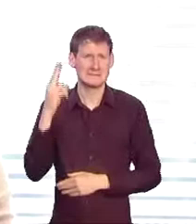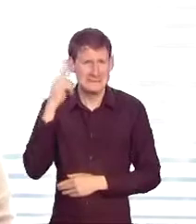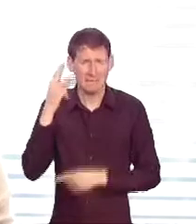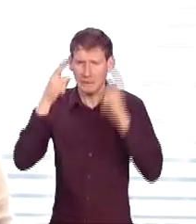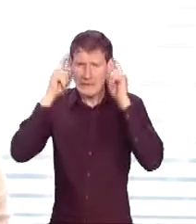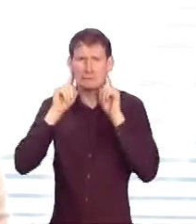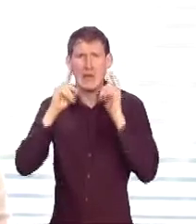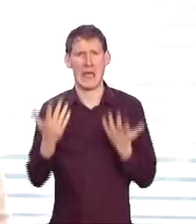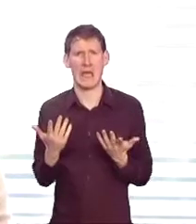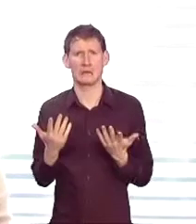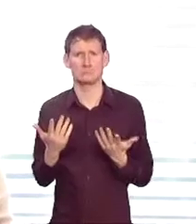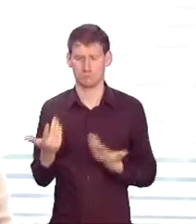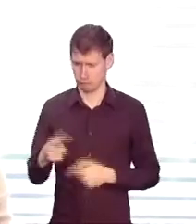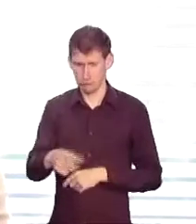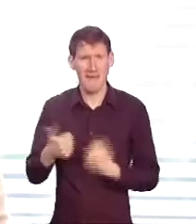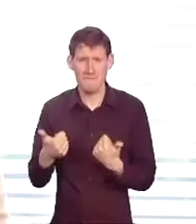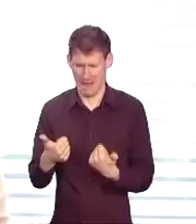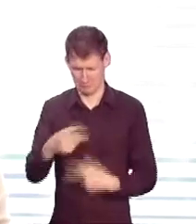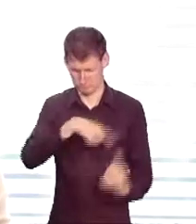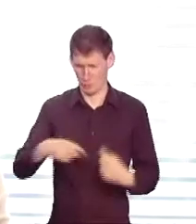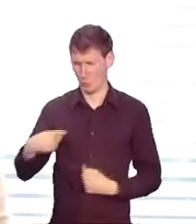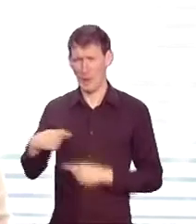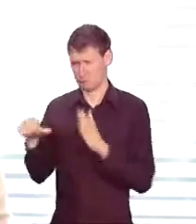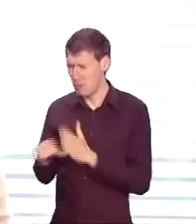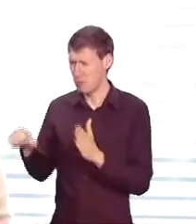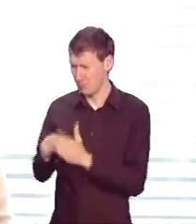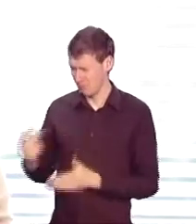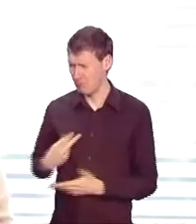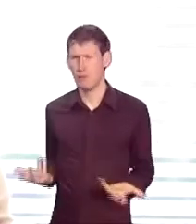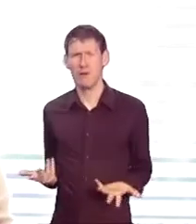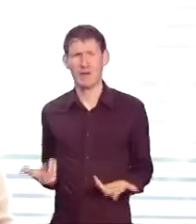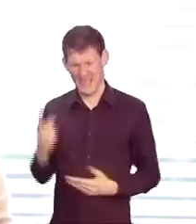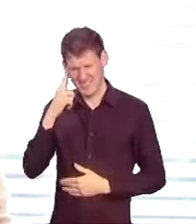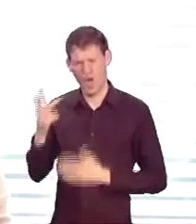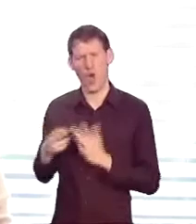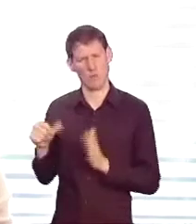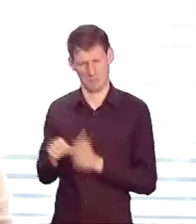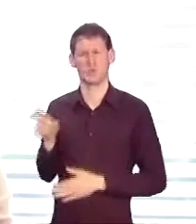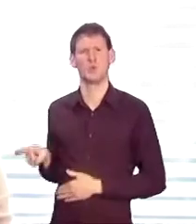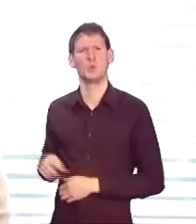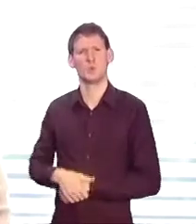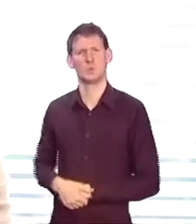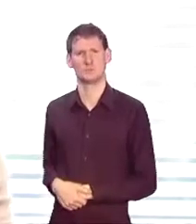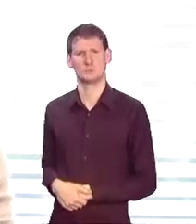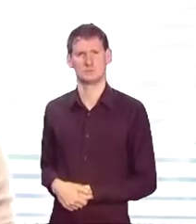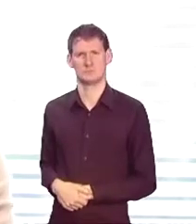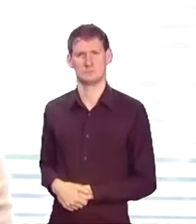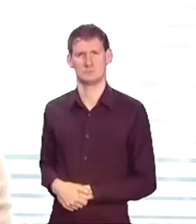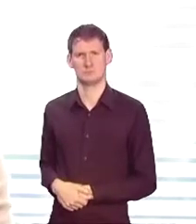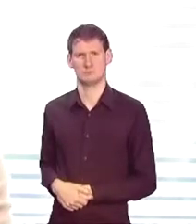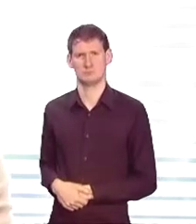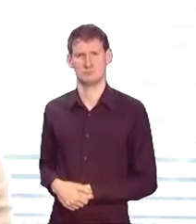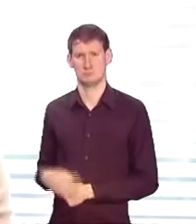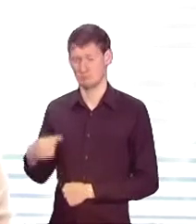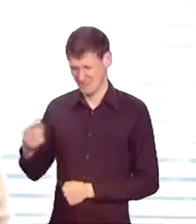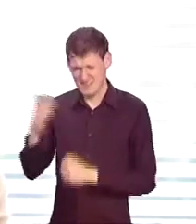hearing aids, but they don't have the carry-on that we have. There must be something else wrong with you. Not wanting to